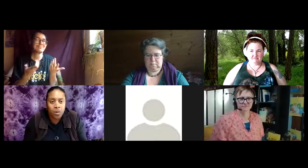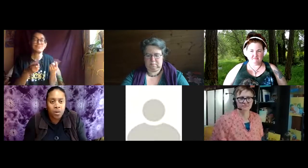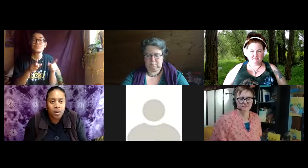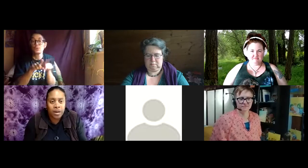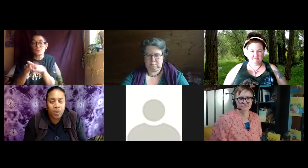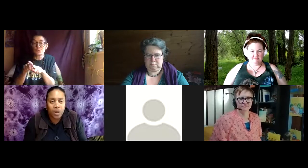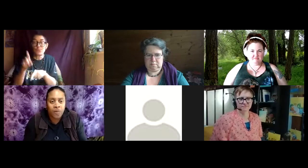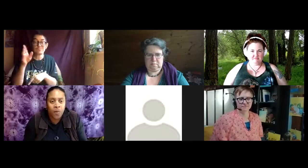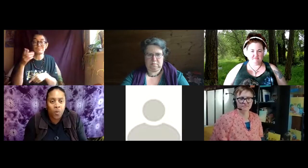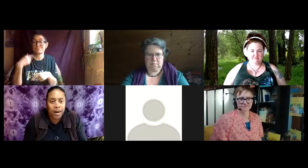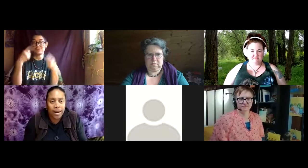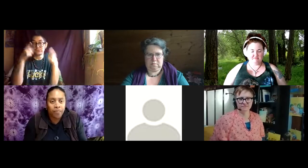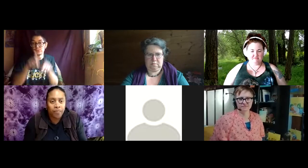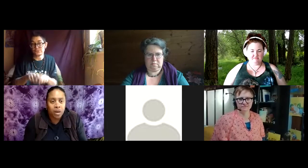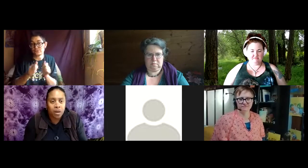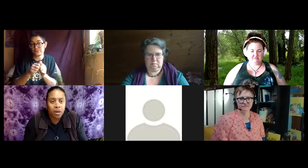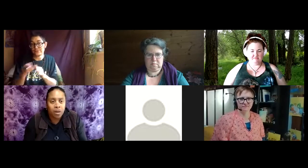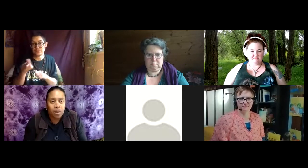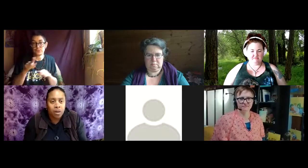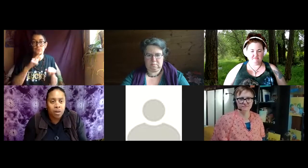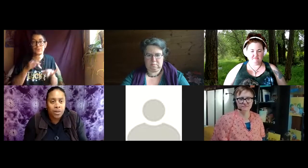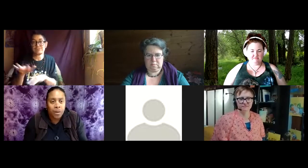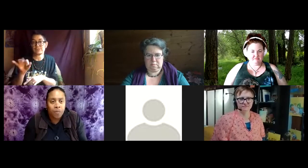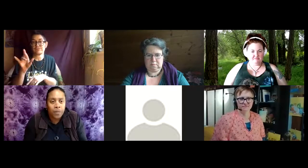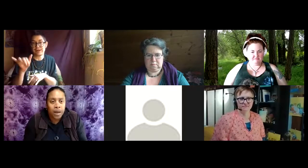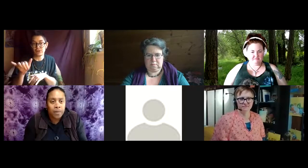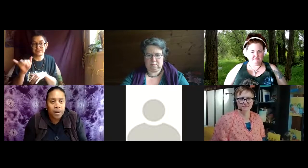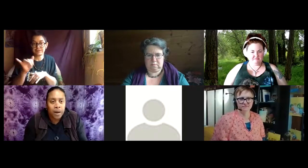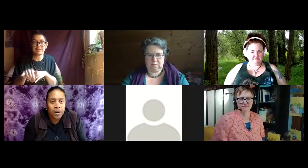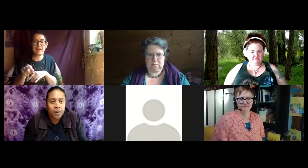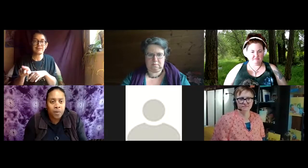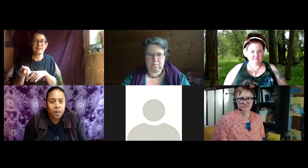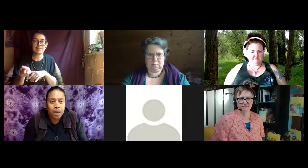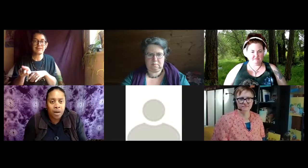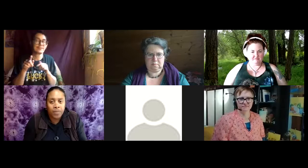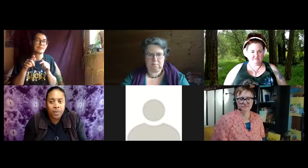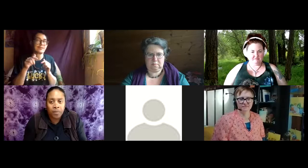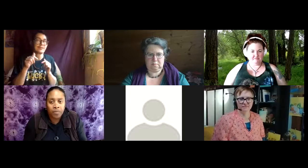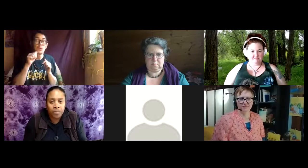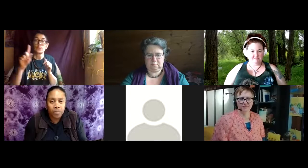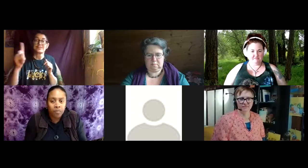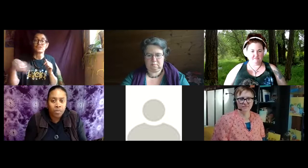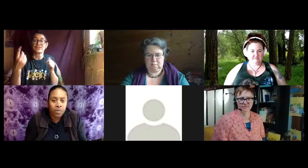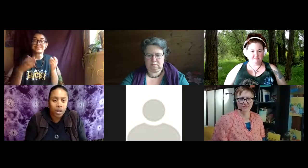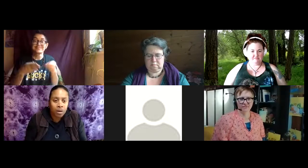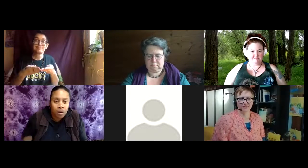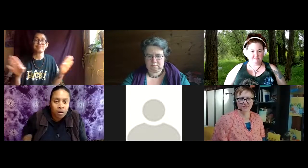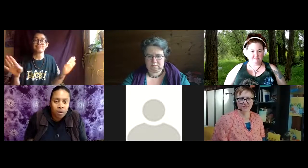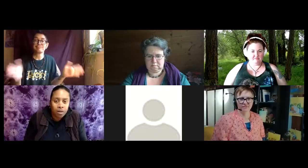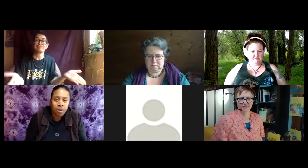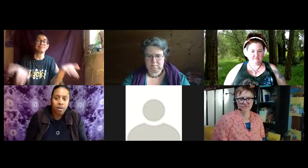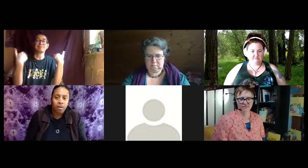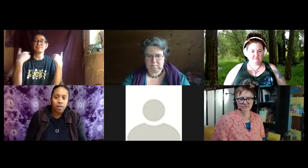who you connect with them and for why. And so I agree with, and